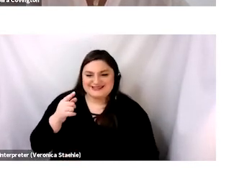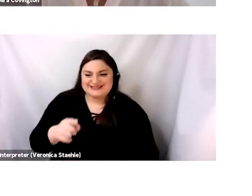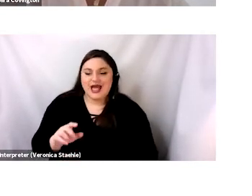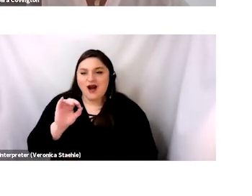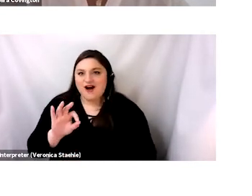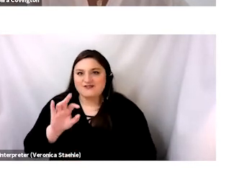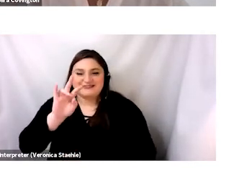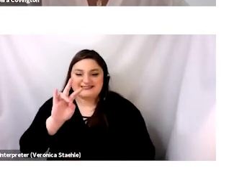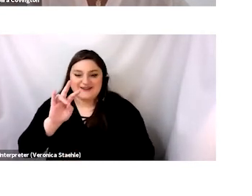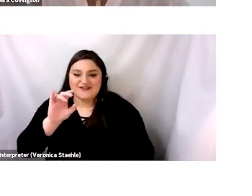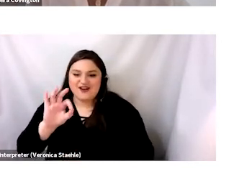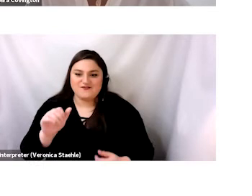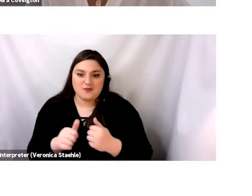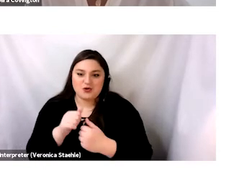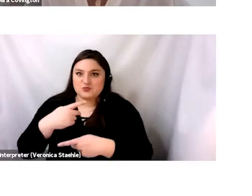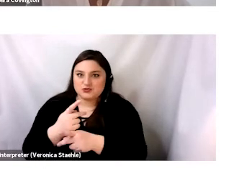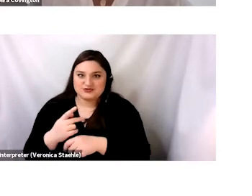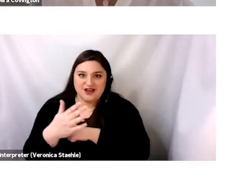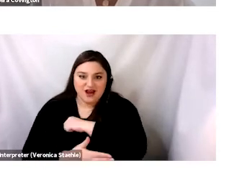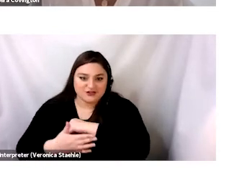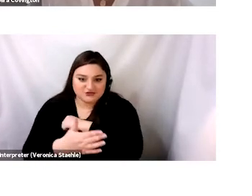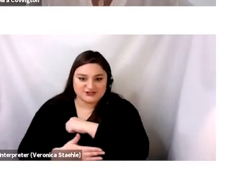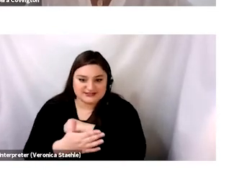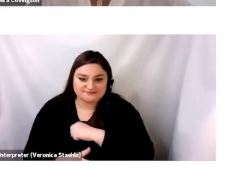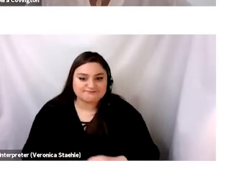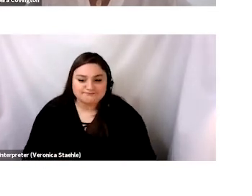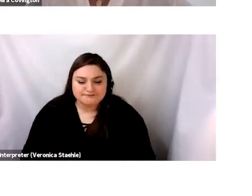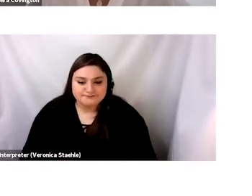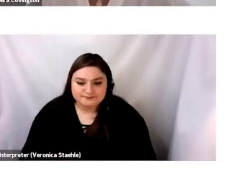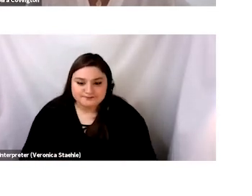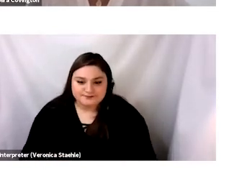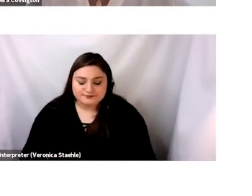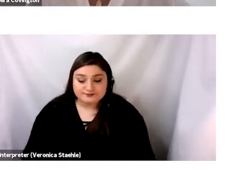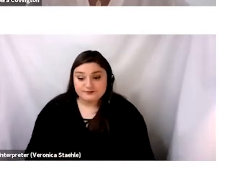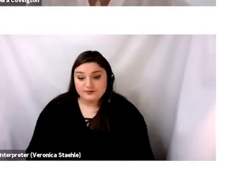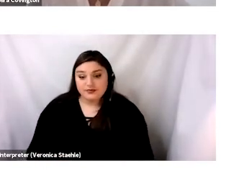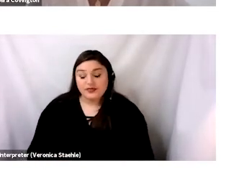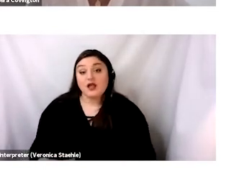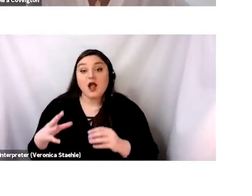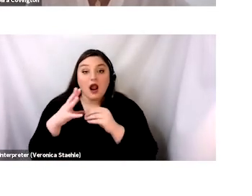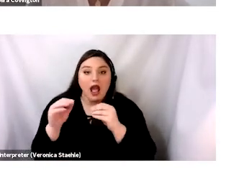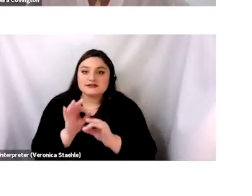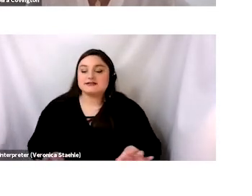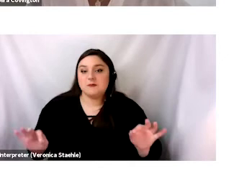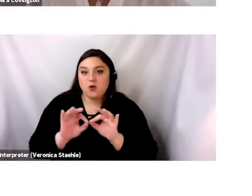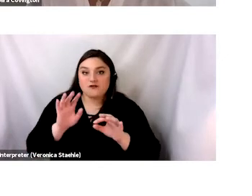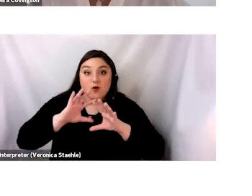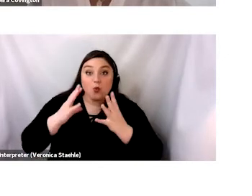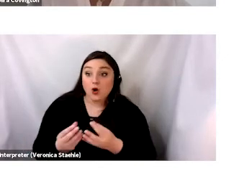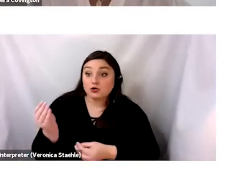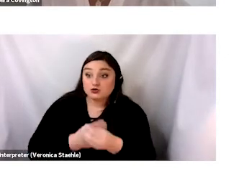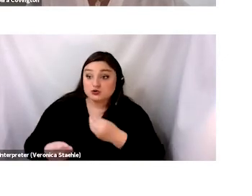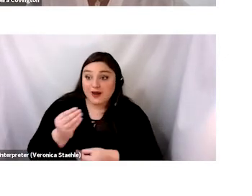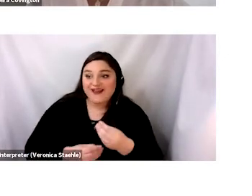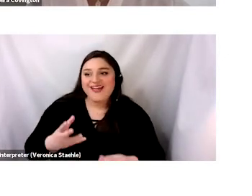of its importance in world trade and to the economies of many developing countries. In many countries, cotton exports are not only a